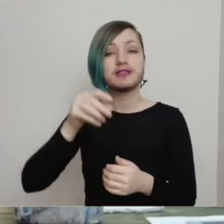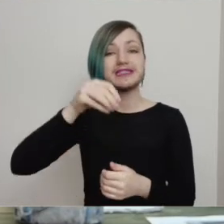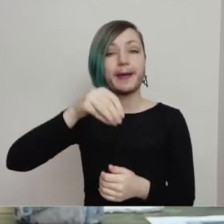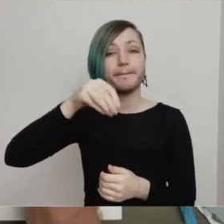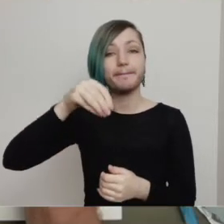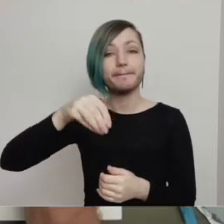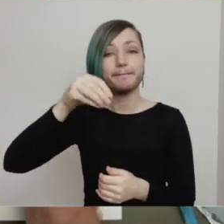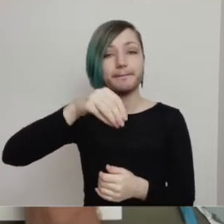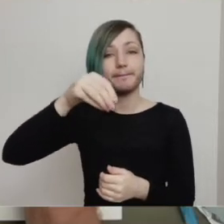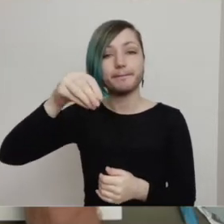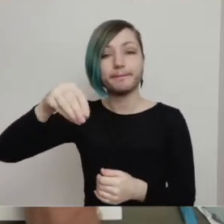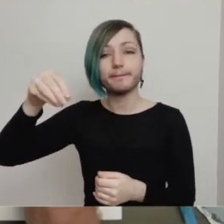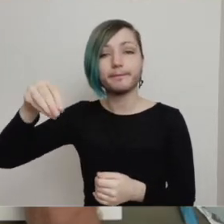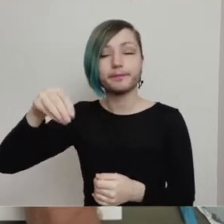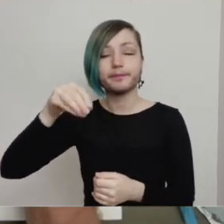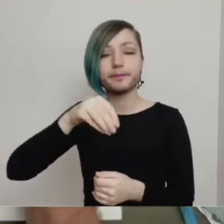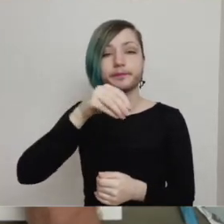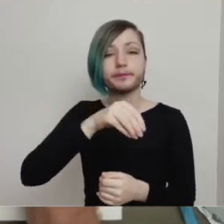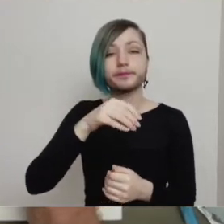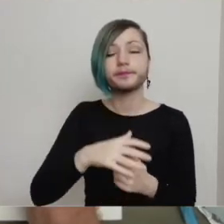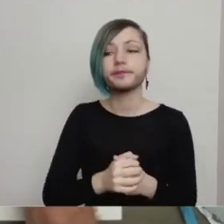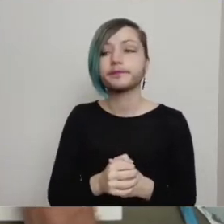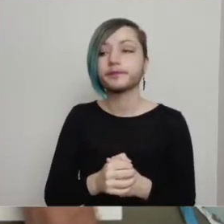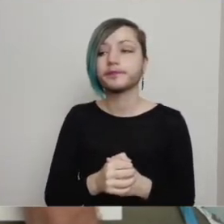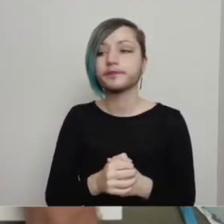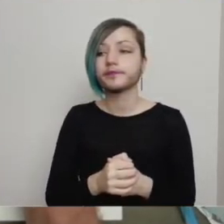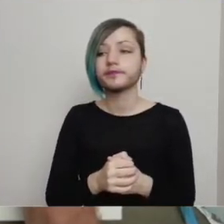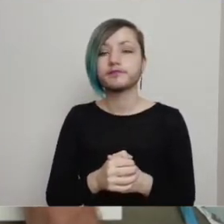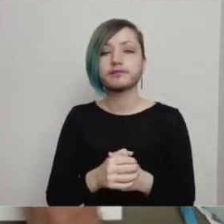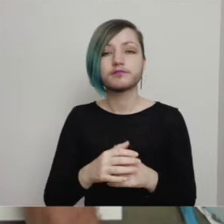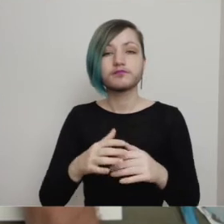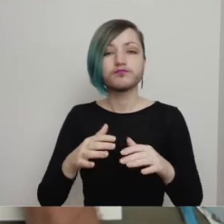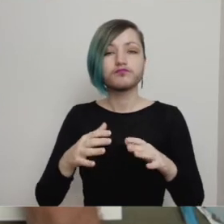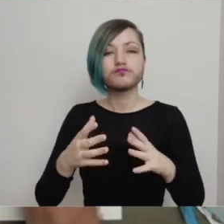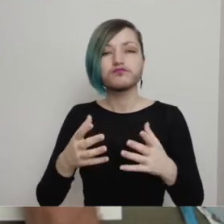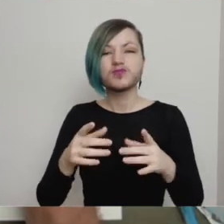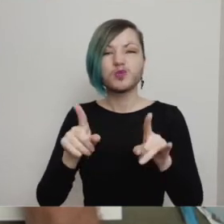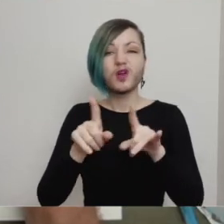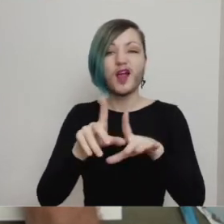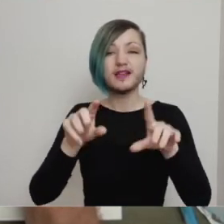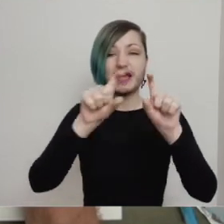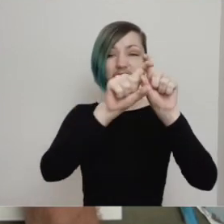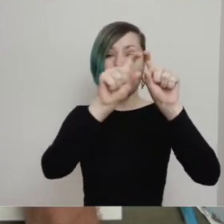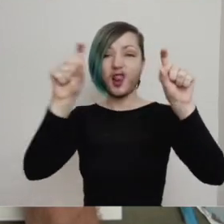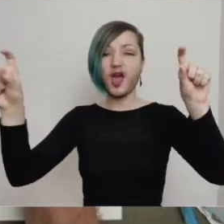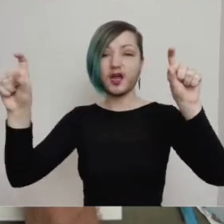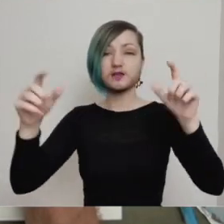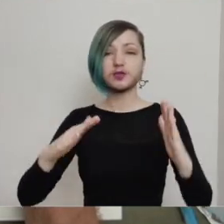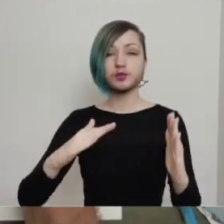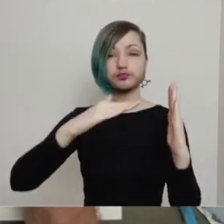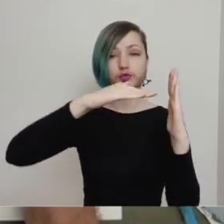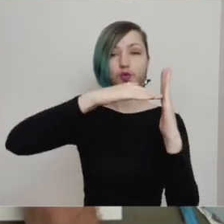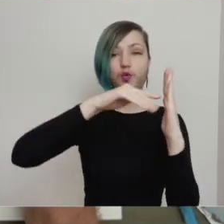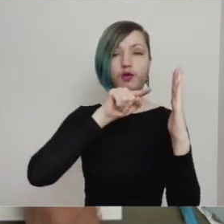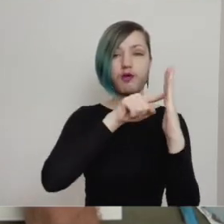dabbing it around like that. Almost in a kind of line. So I'm just going to start in the corner.